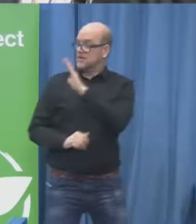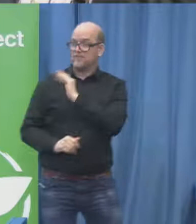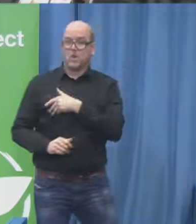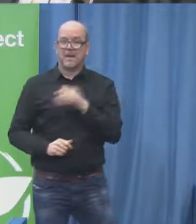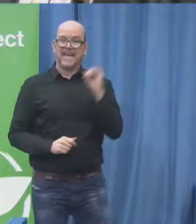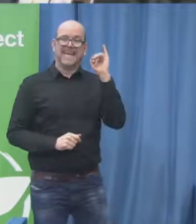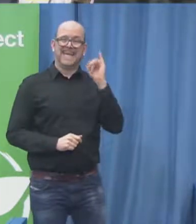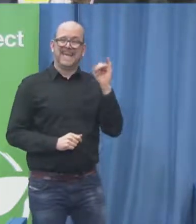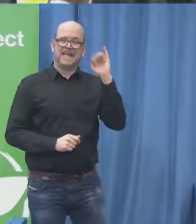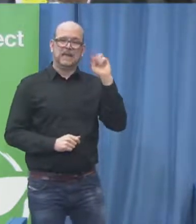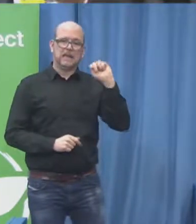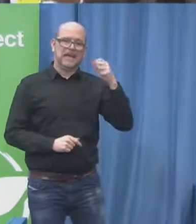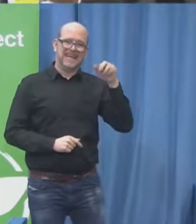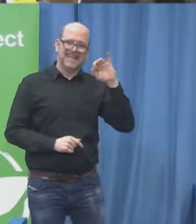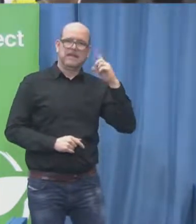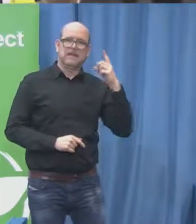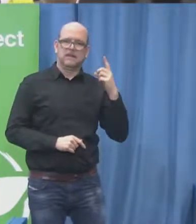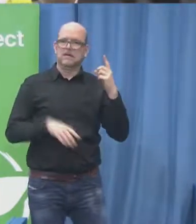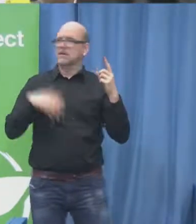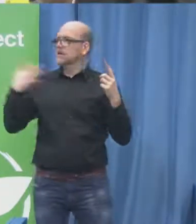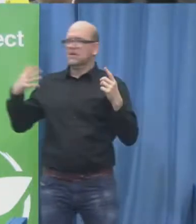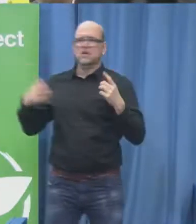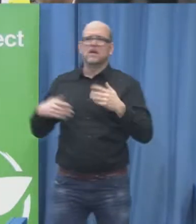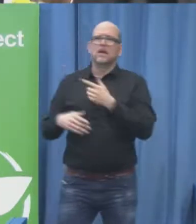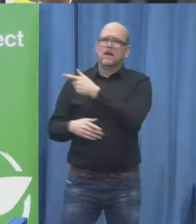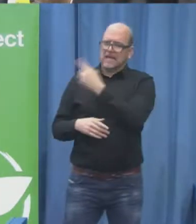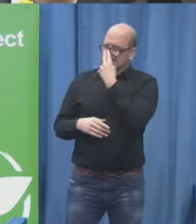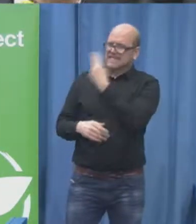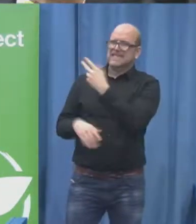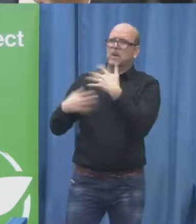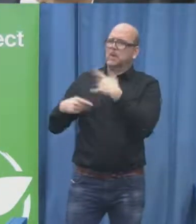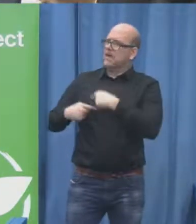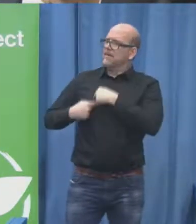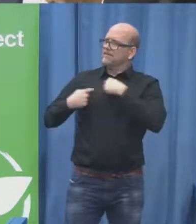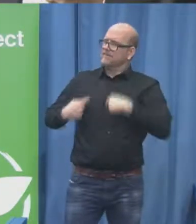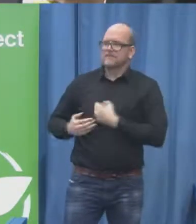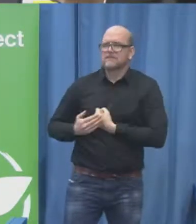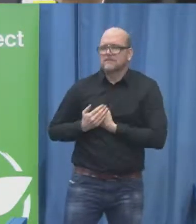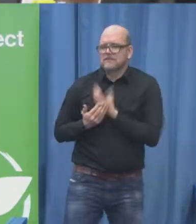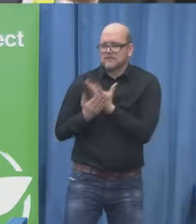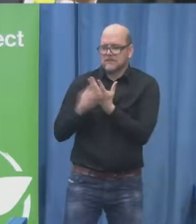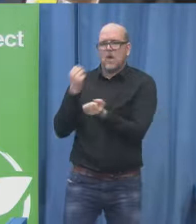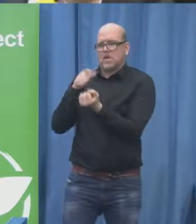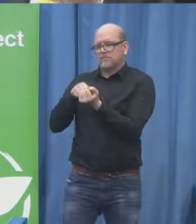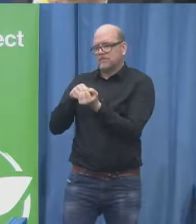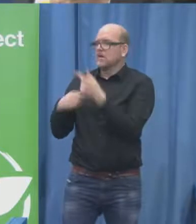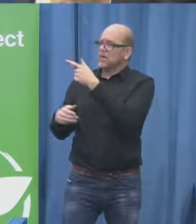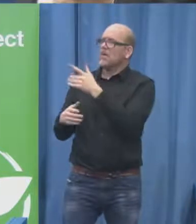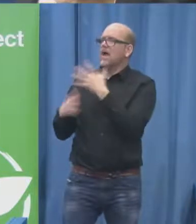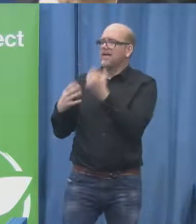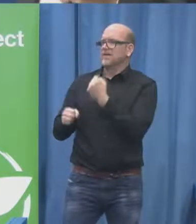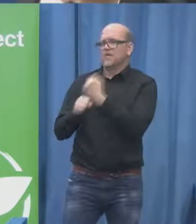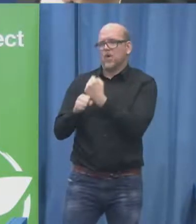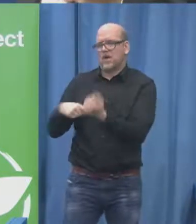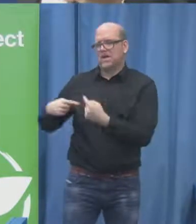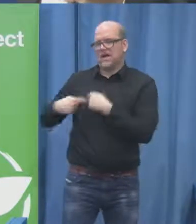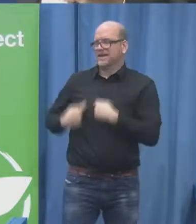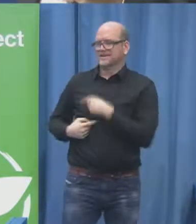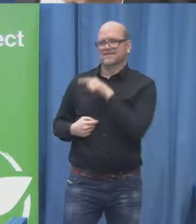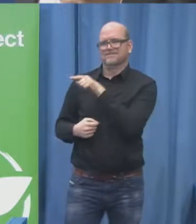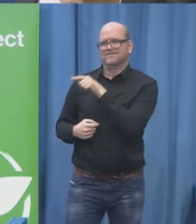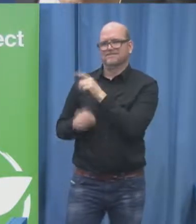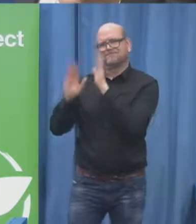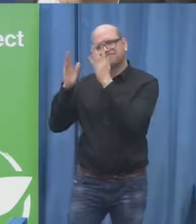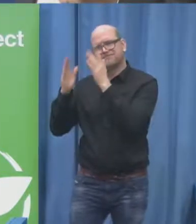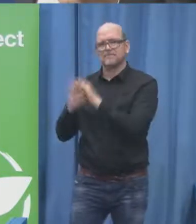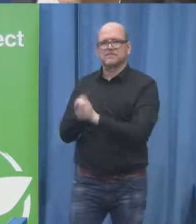driving force behind the Zero project and the Zero project conference. Back in 2007, my